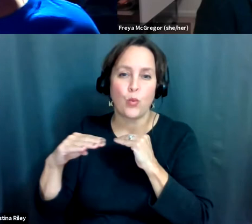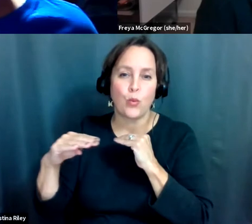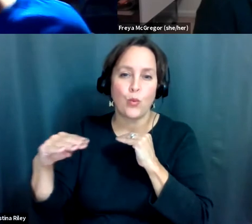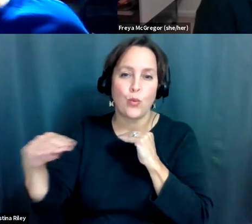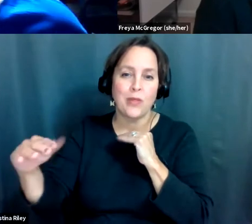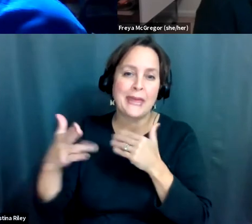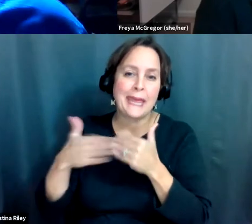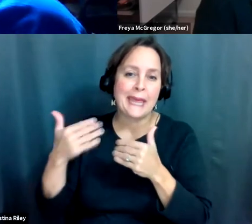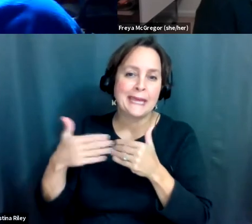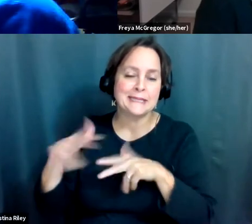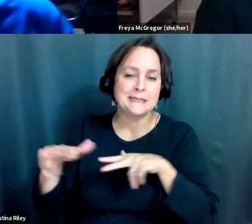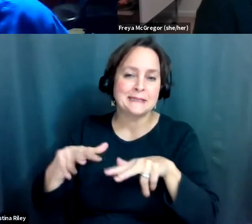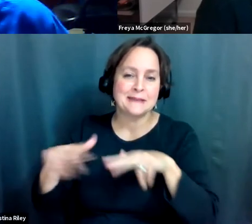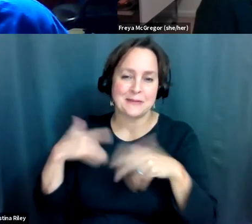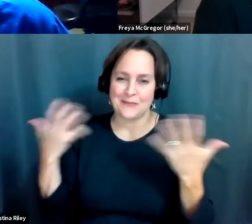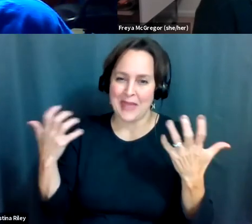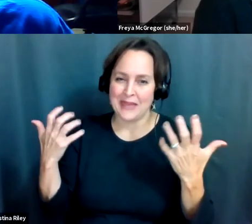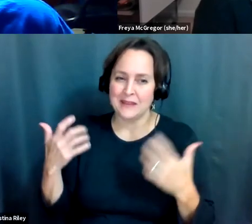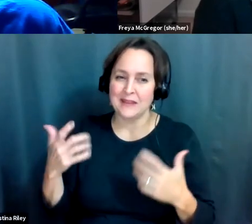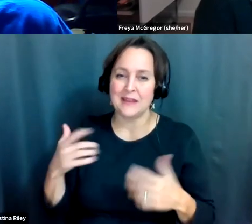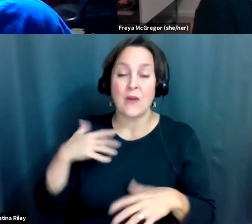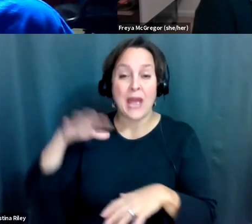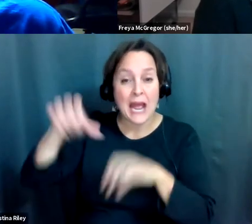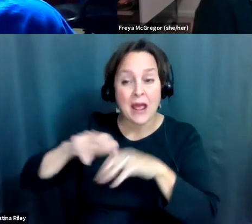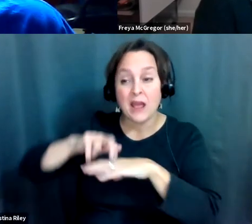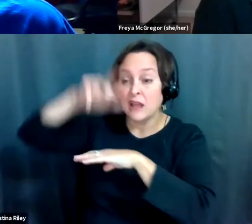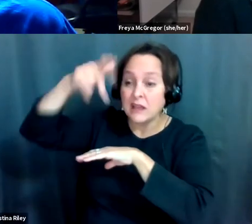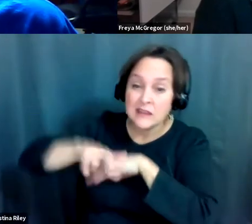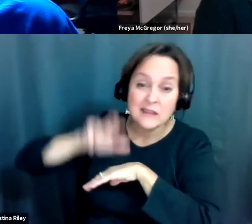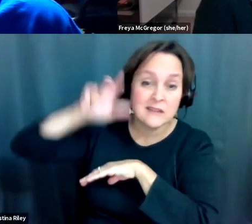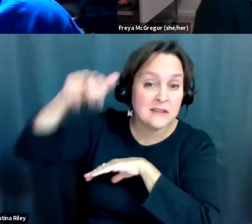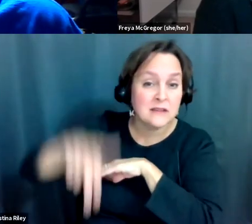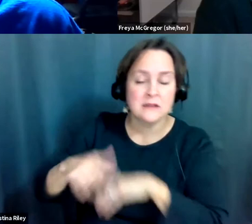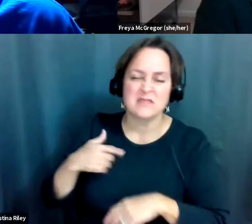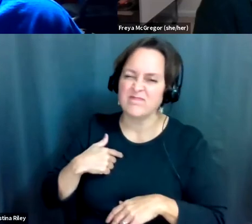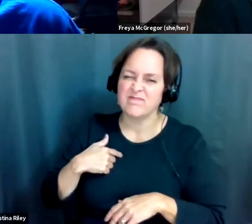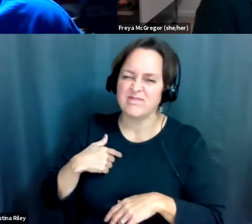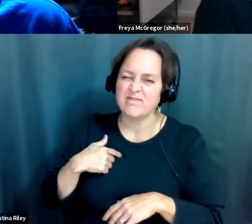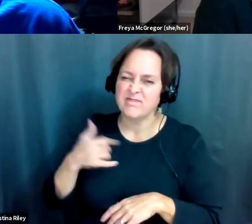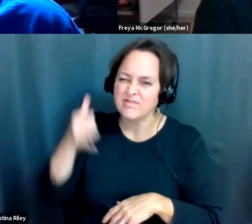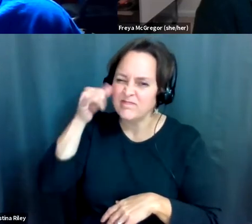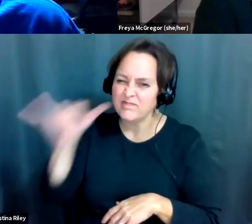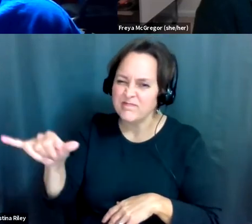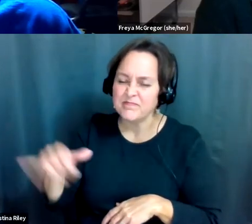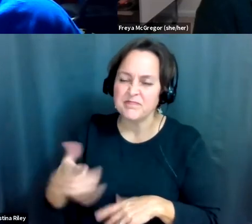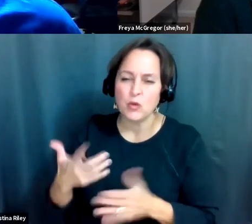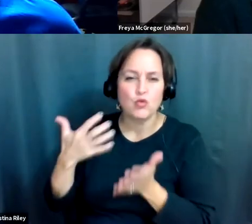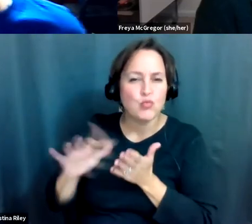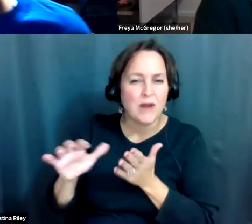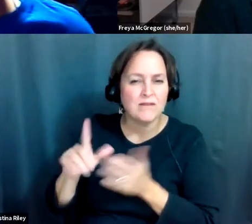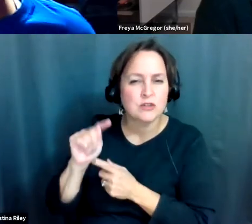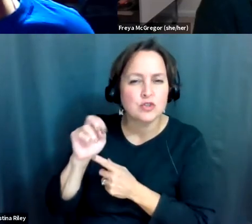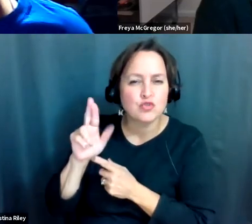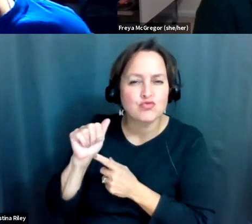walk on. Um, I do not enjoy climbing over rocks. I don't really like very rough terrain. I have no